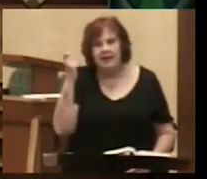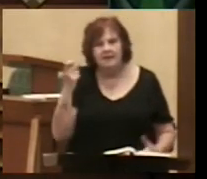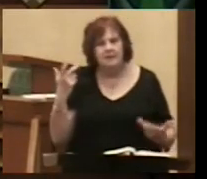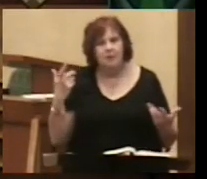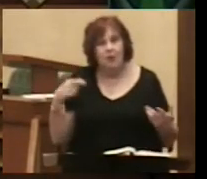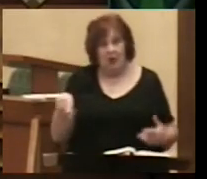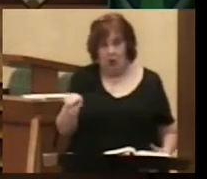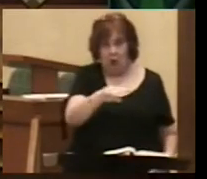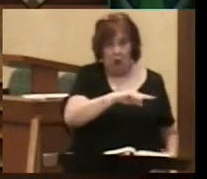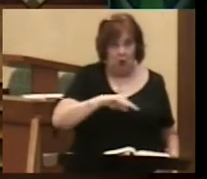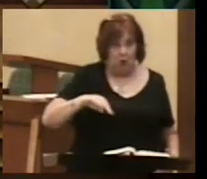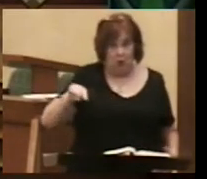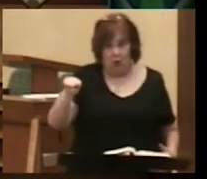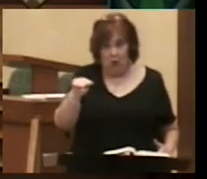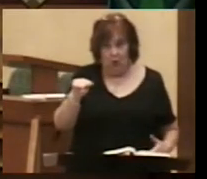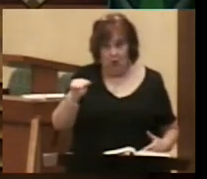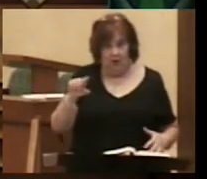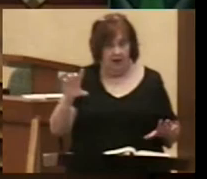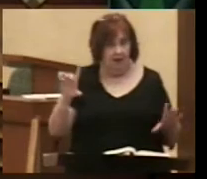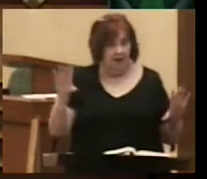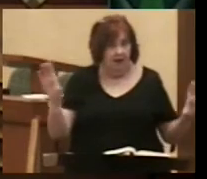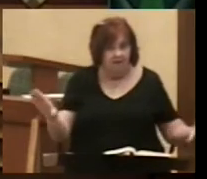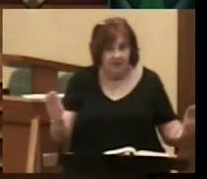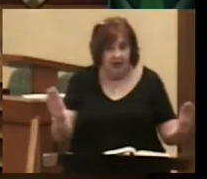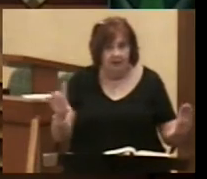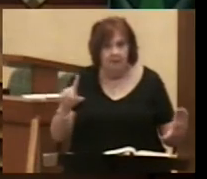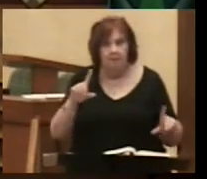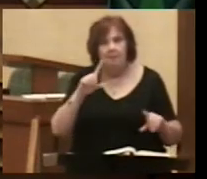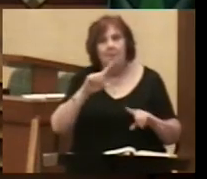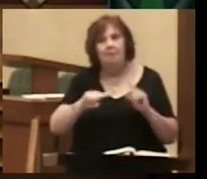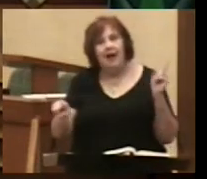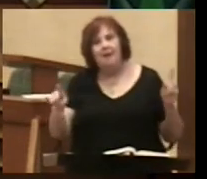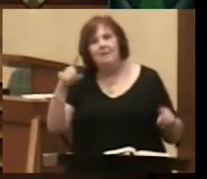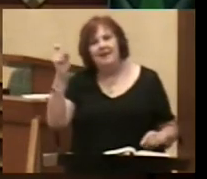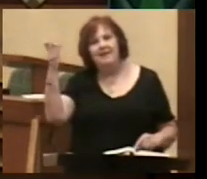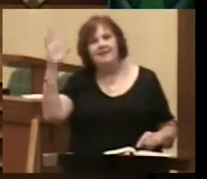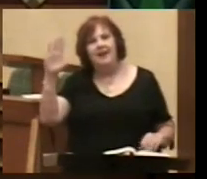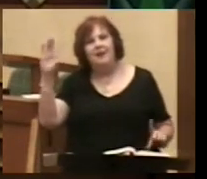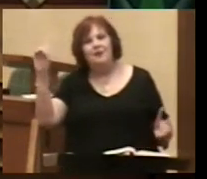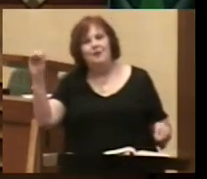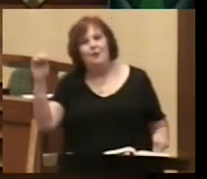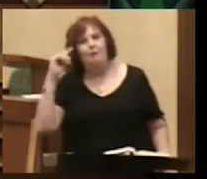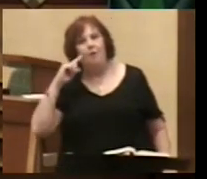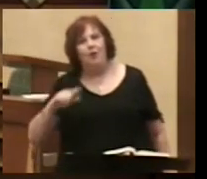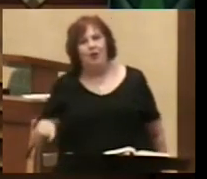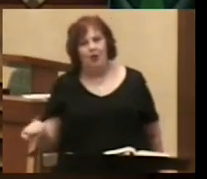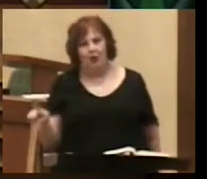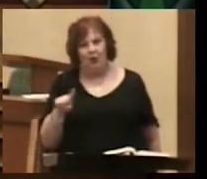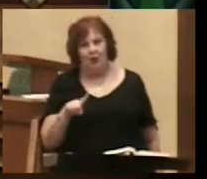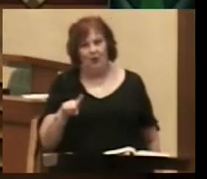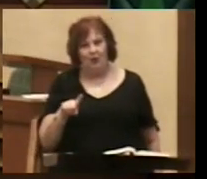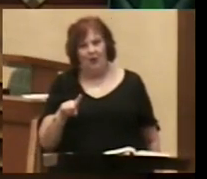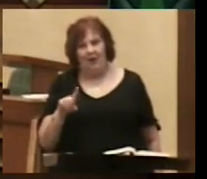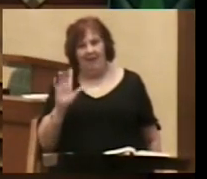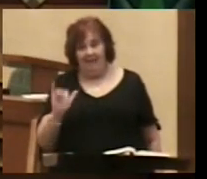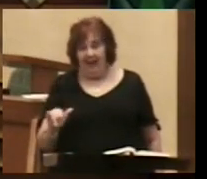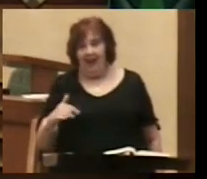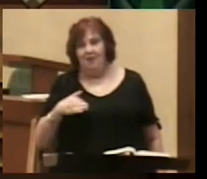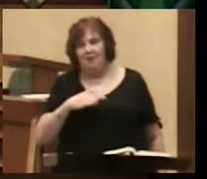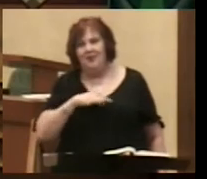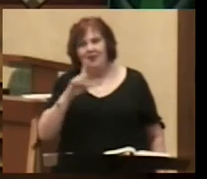have done, but because of what God has done for you. And that's something to